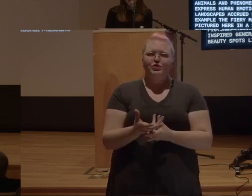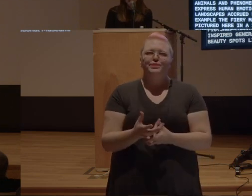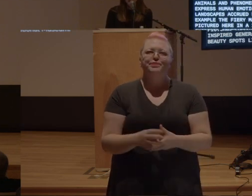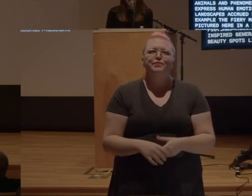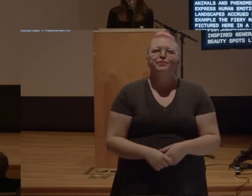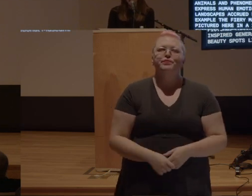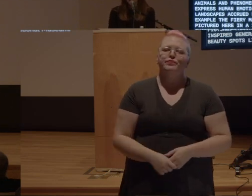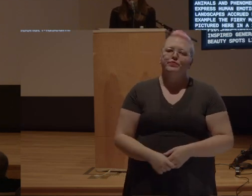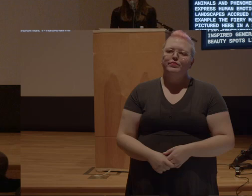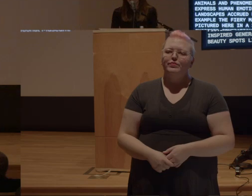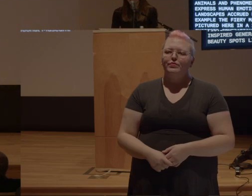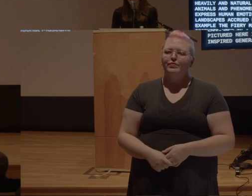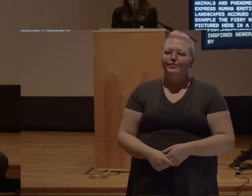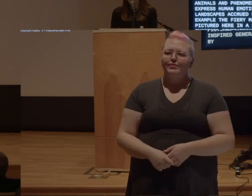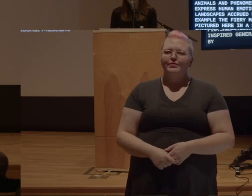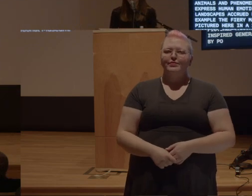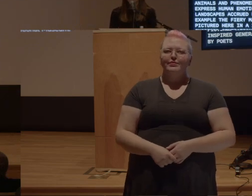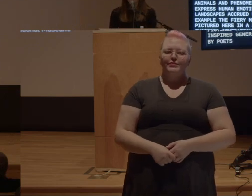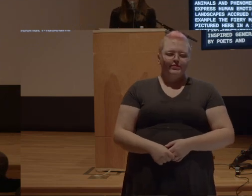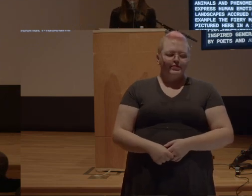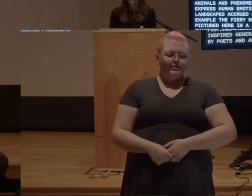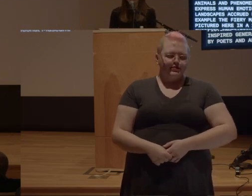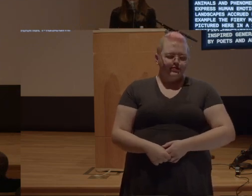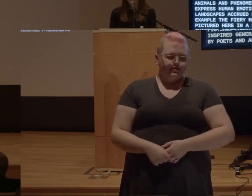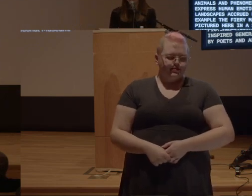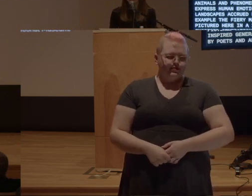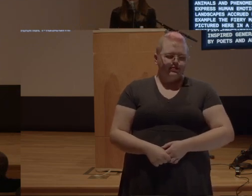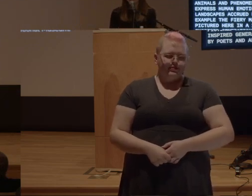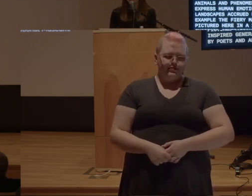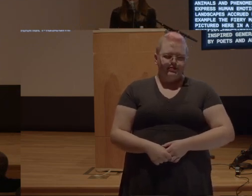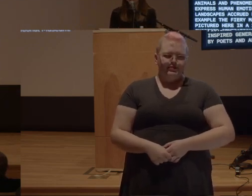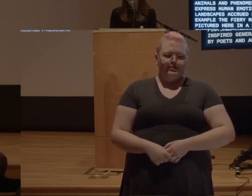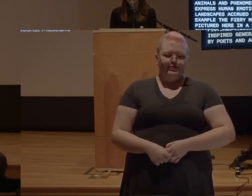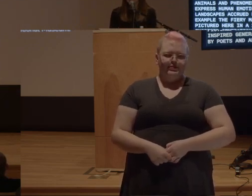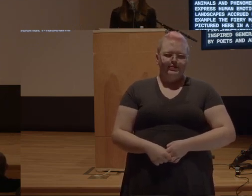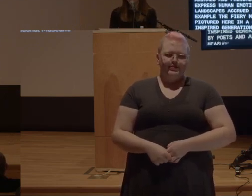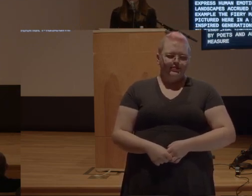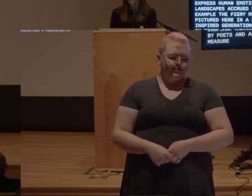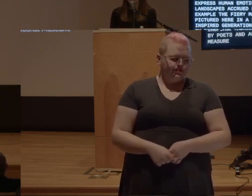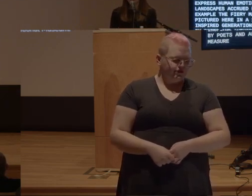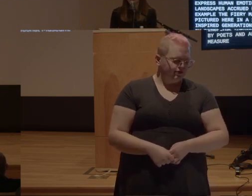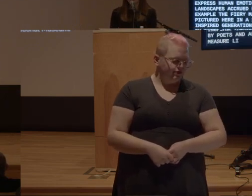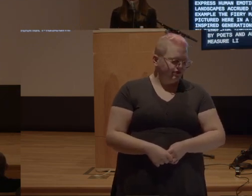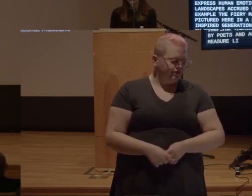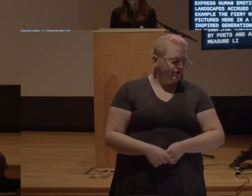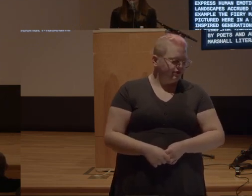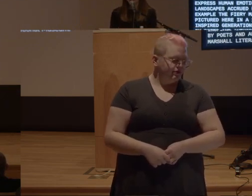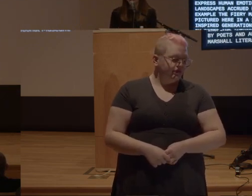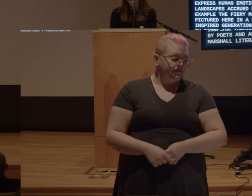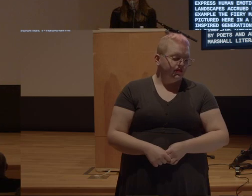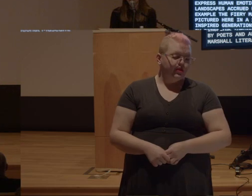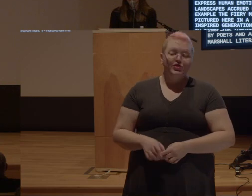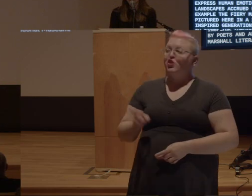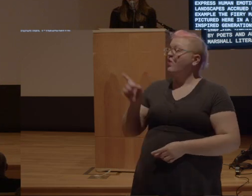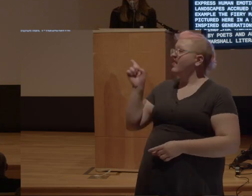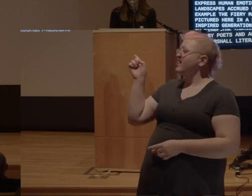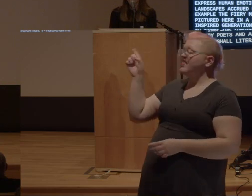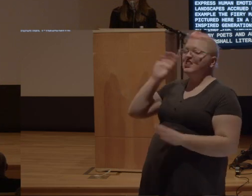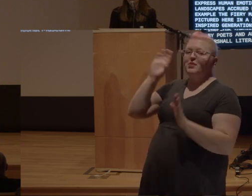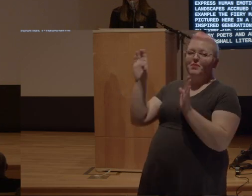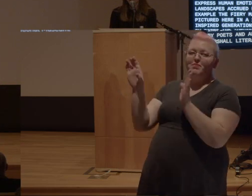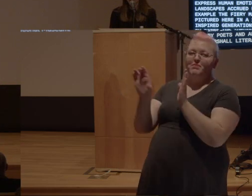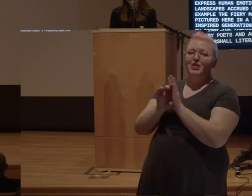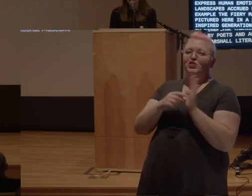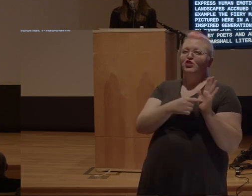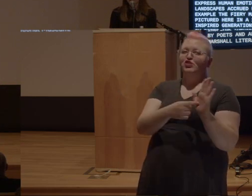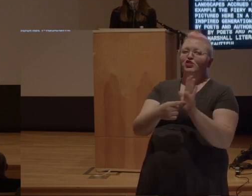were transformed by poets and authors over hundreds of years into meisho, literally famous places. To view